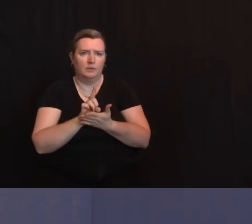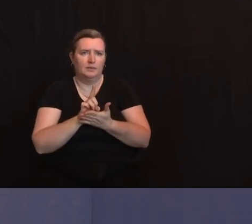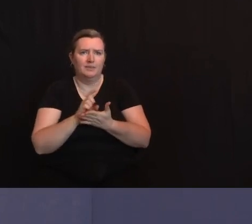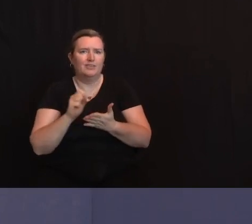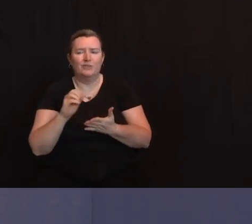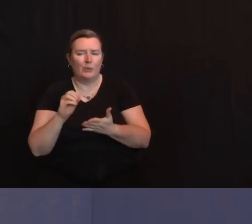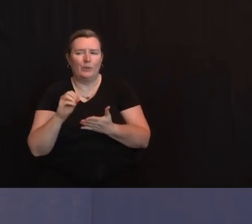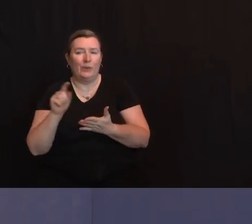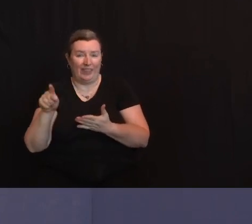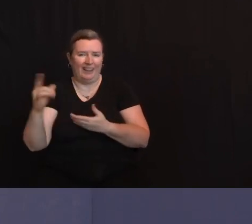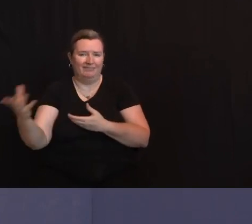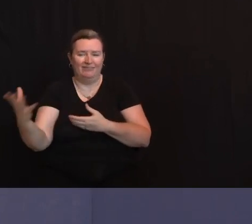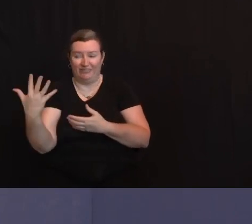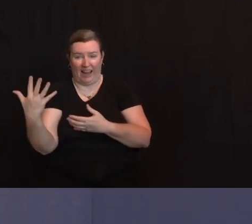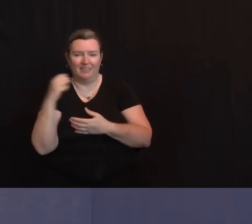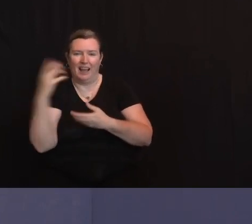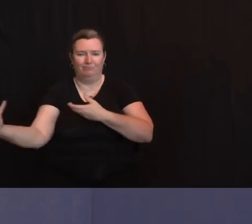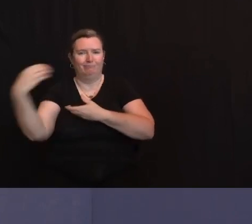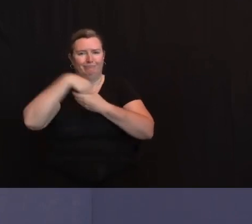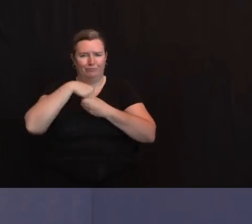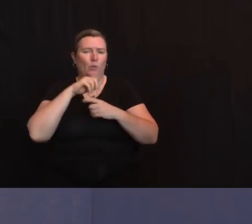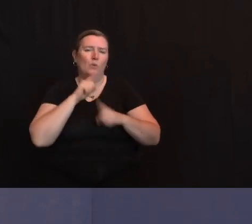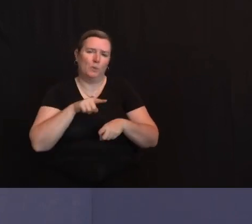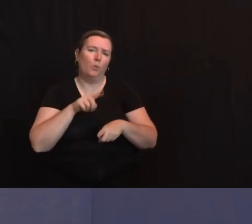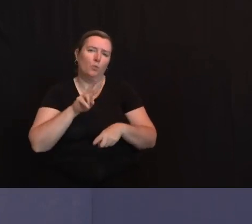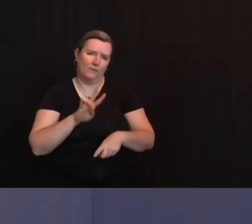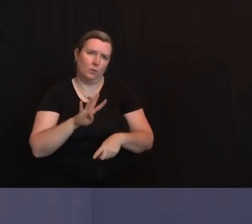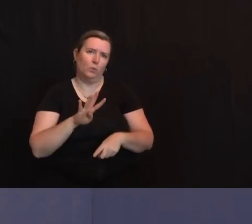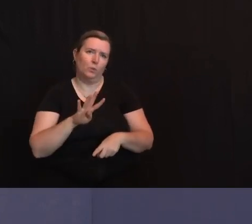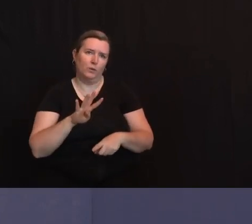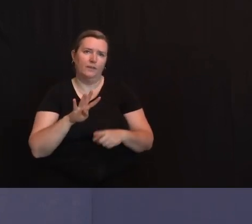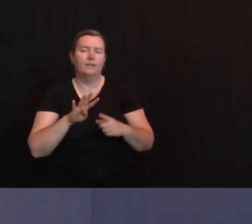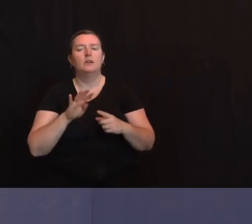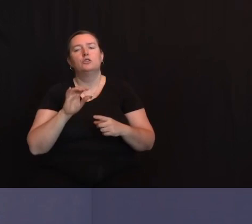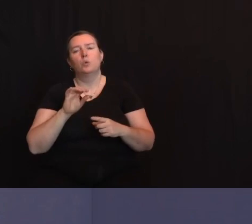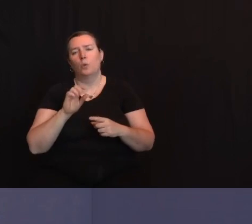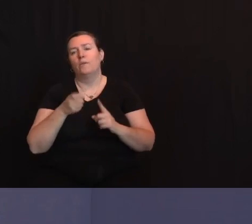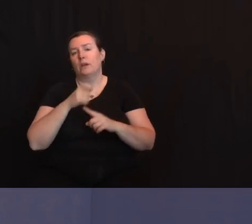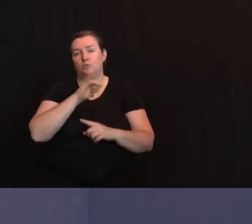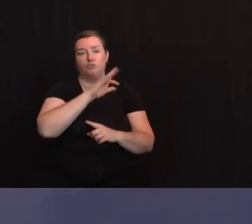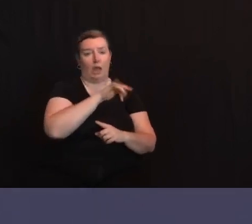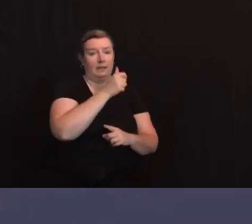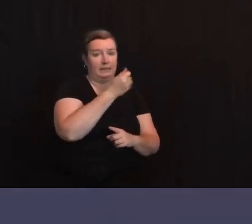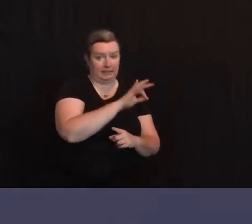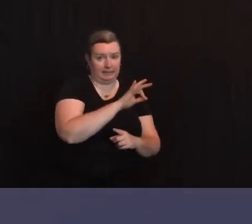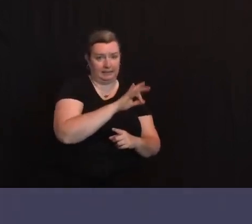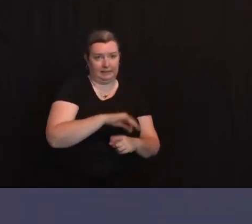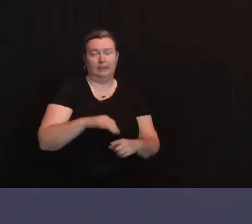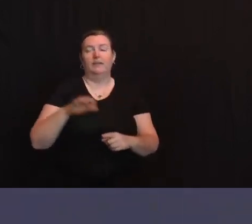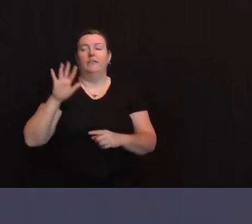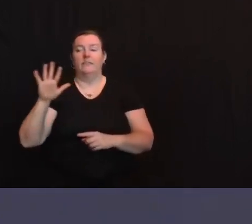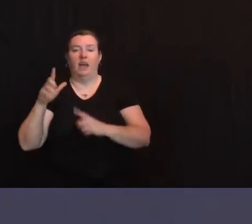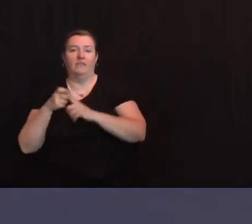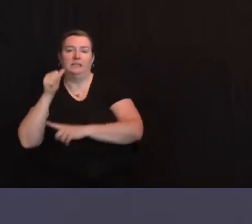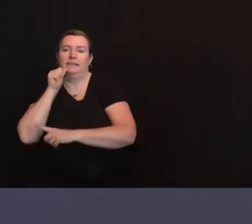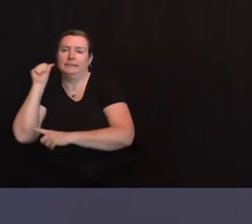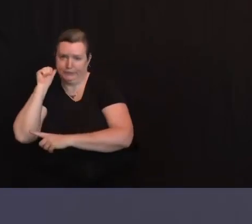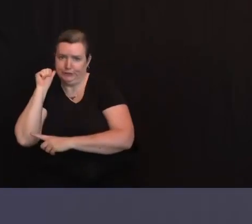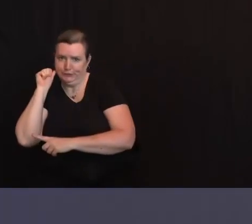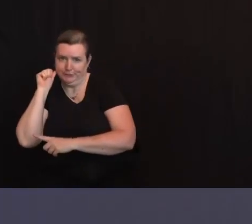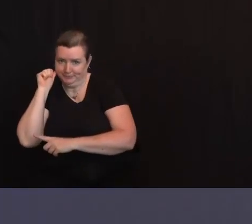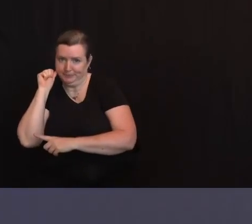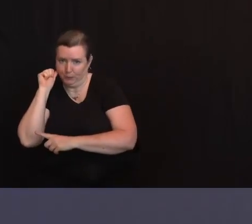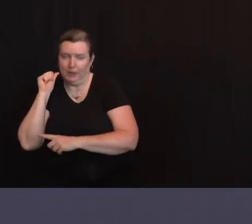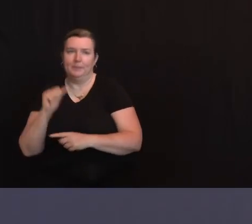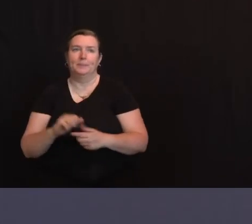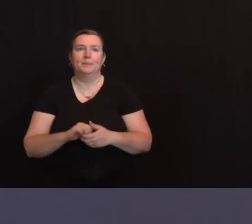report that was filed as of July 19th. Gotcha. Okay. Okay. Where is the $1 billion budget shortage from